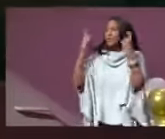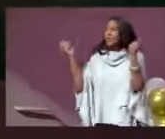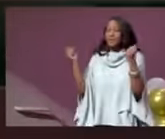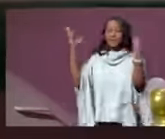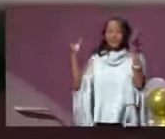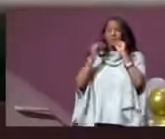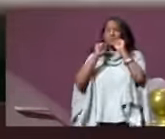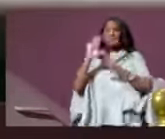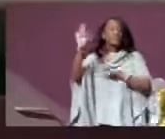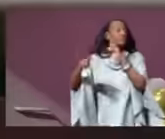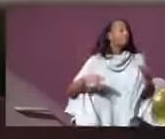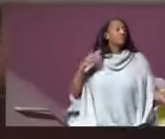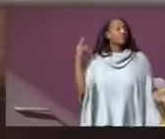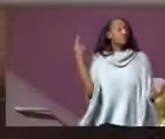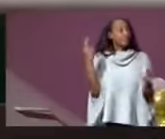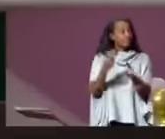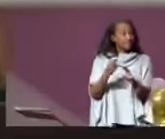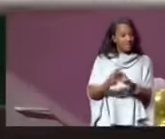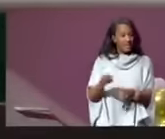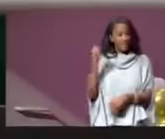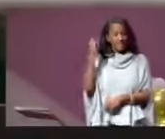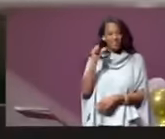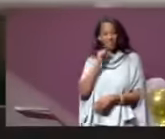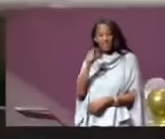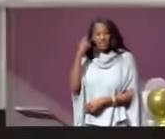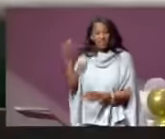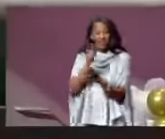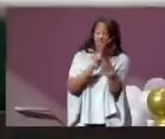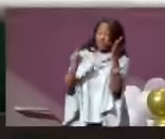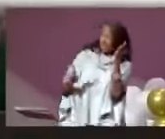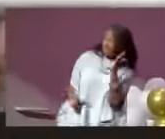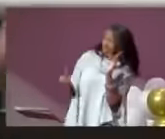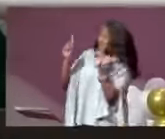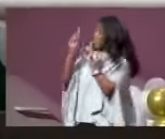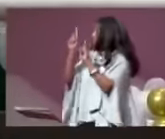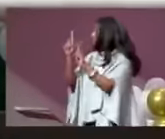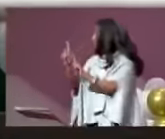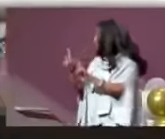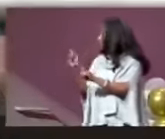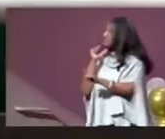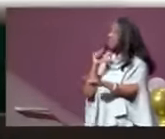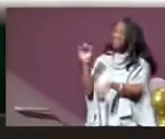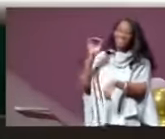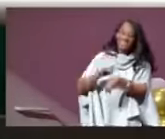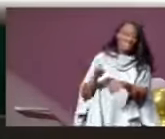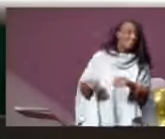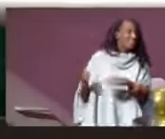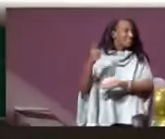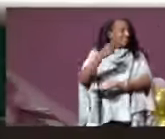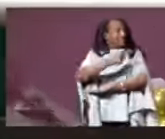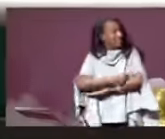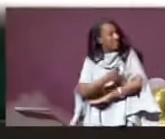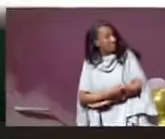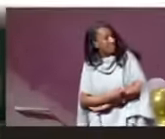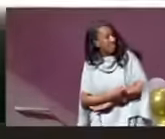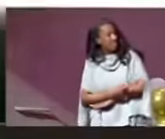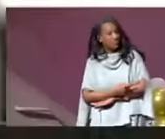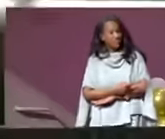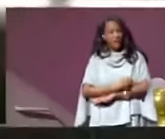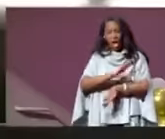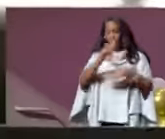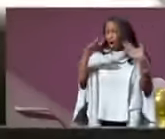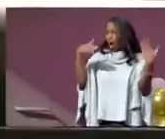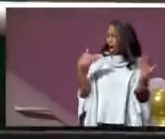your name. Truly, if it had not been for you, we wouldn't have made it to this place. So with every bone in our